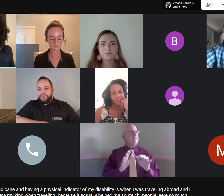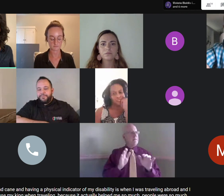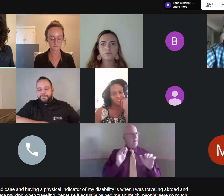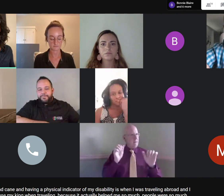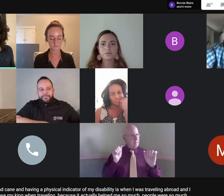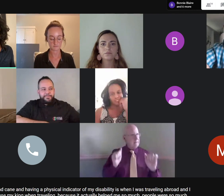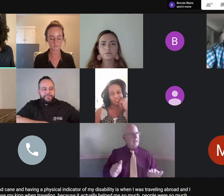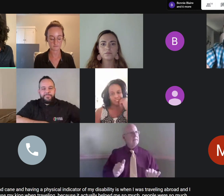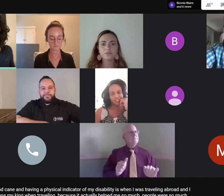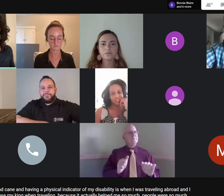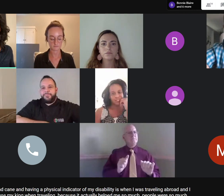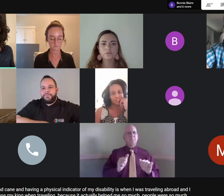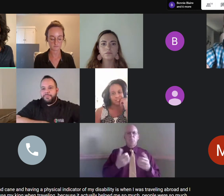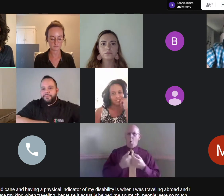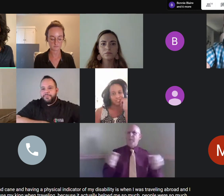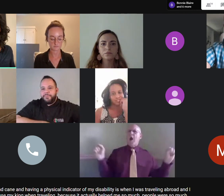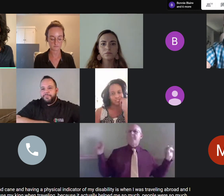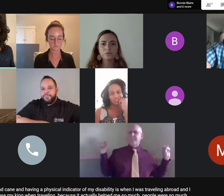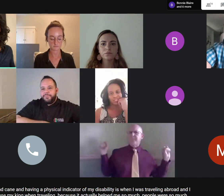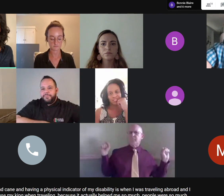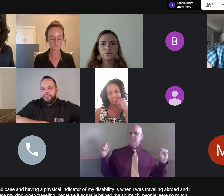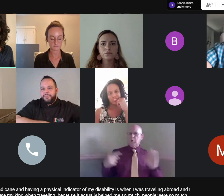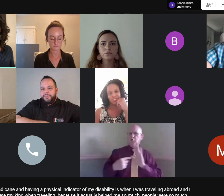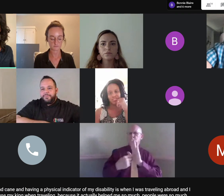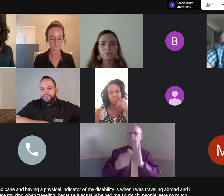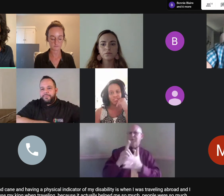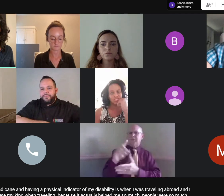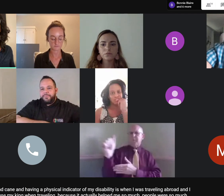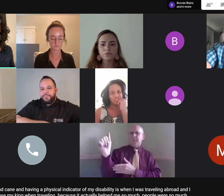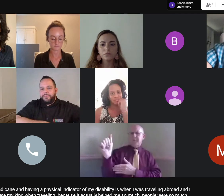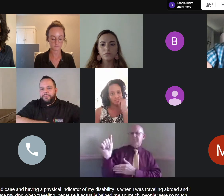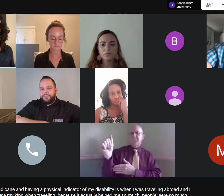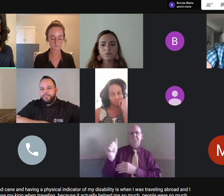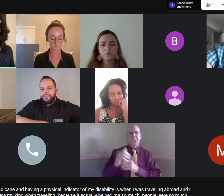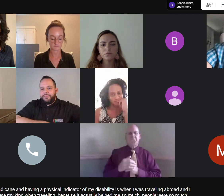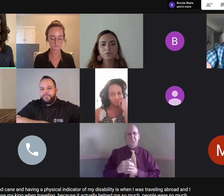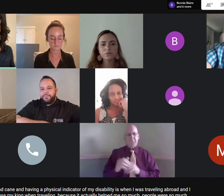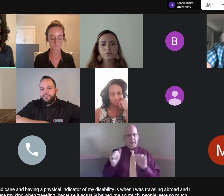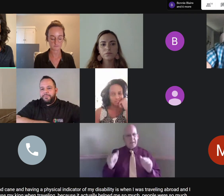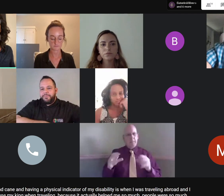into self-advocacy and being very clear about